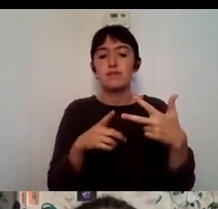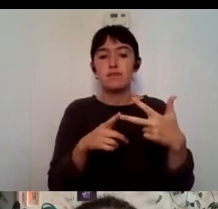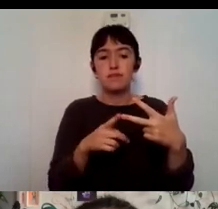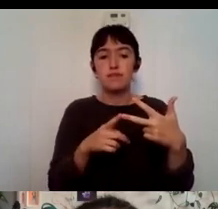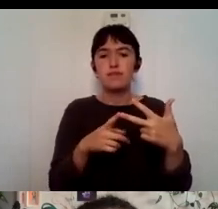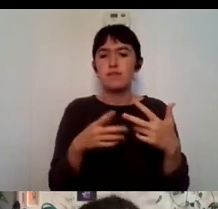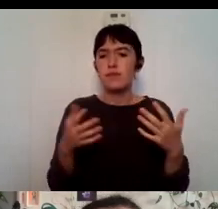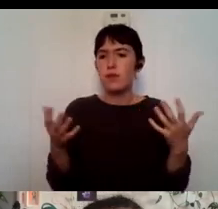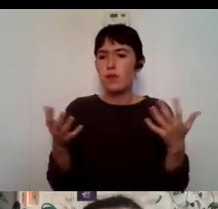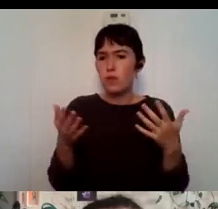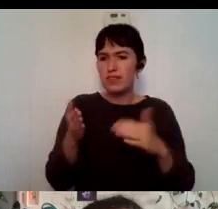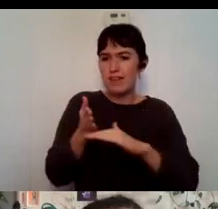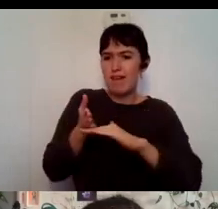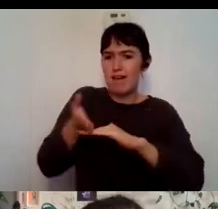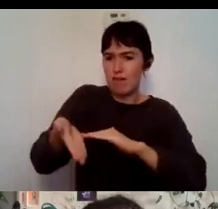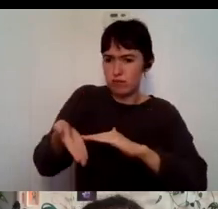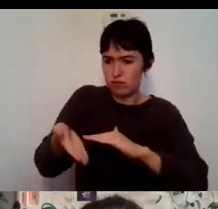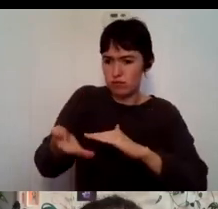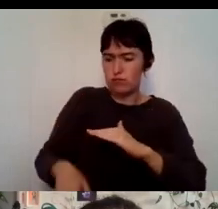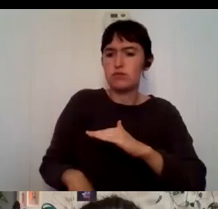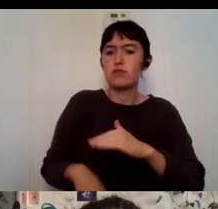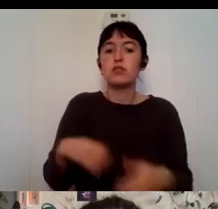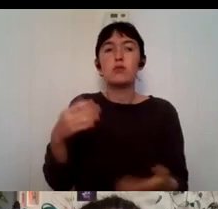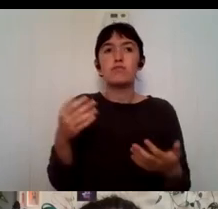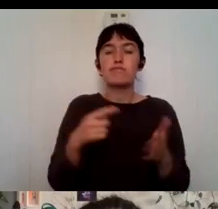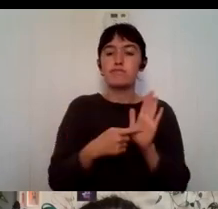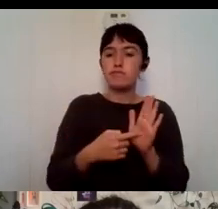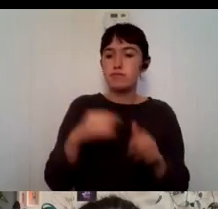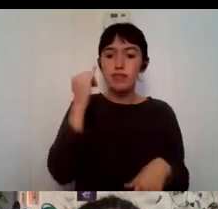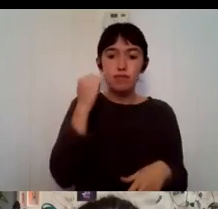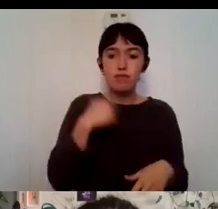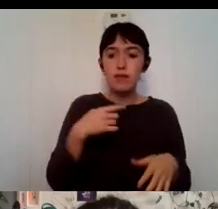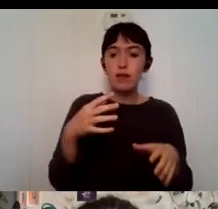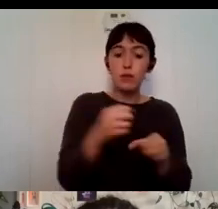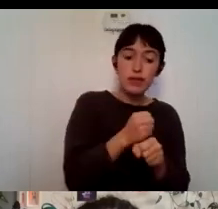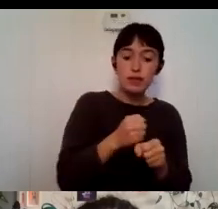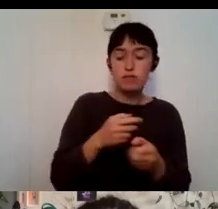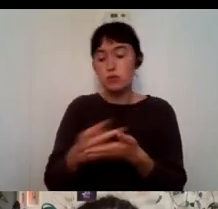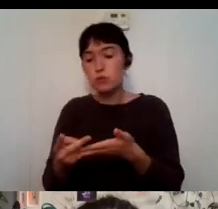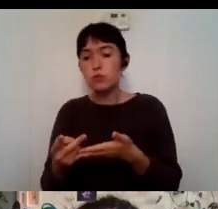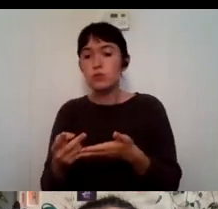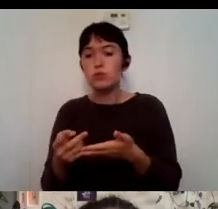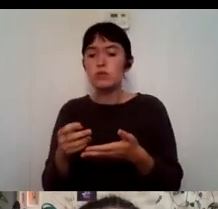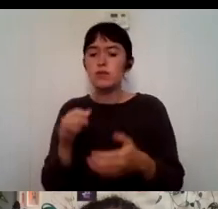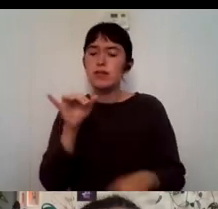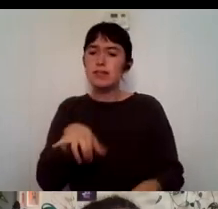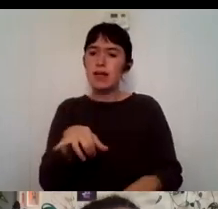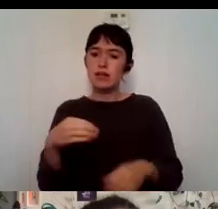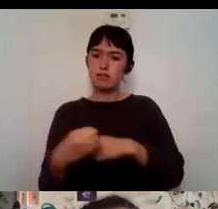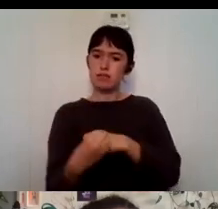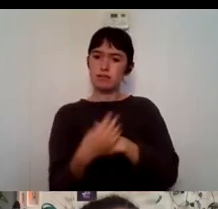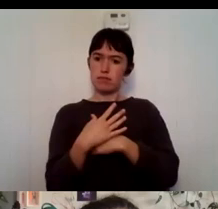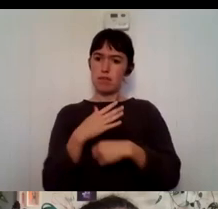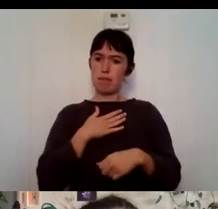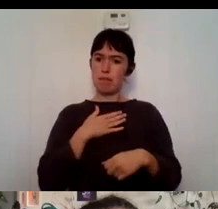happens next? So say, for example, if I've lost or if I've won, does that put me in a particular mood or a particular